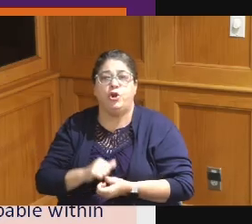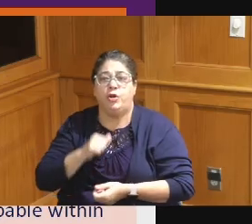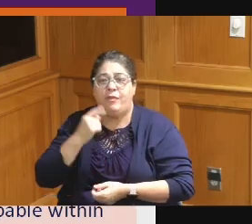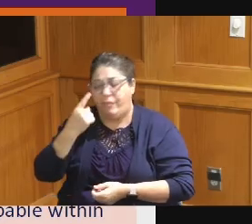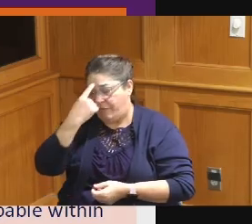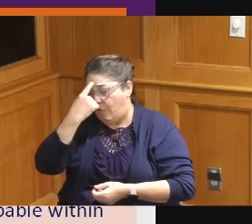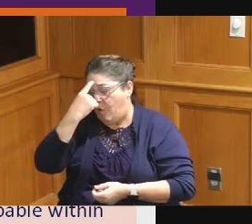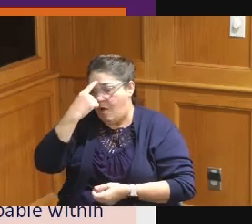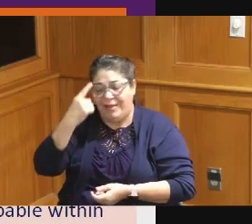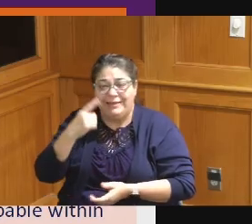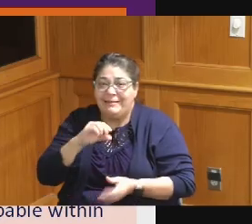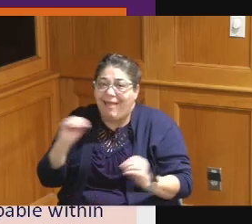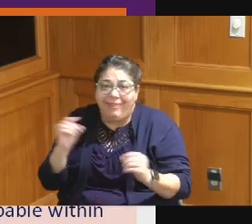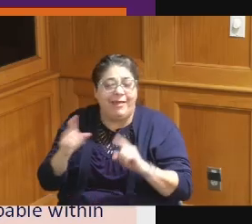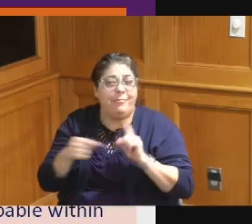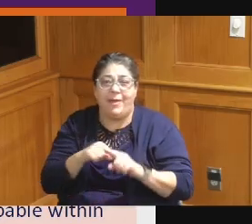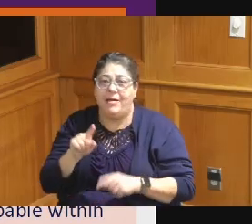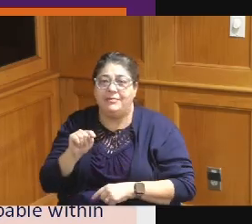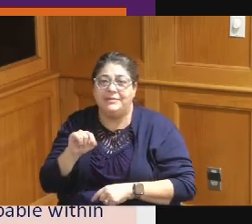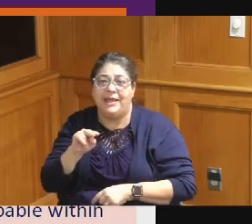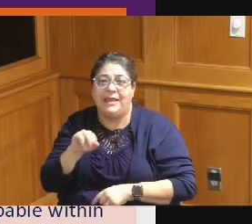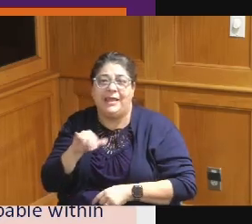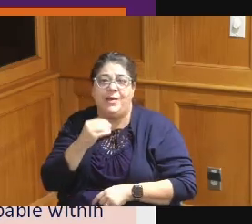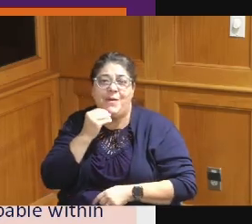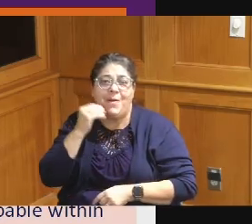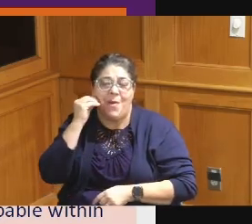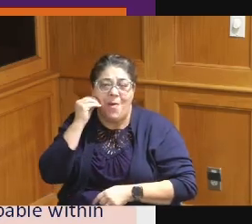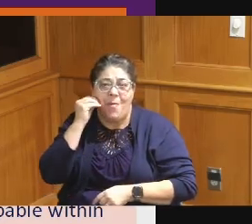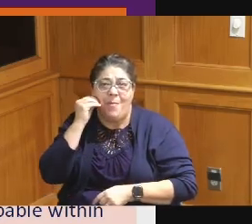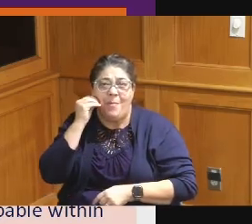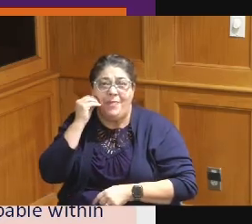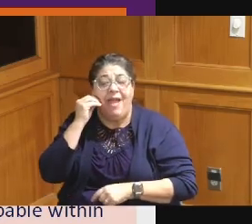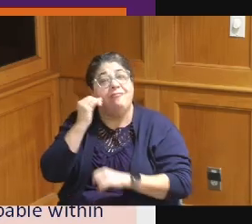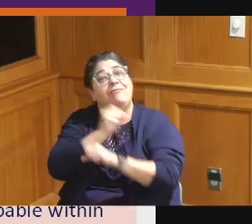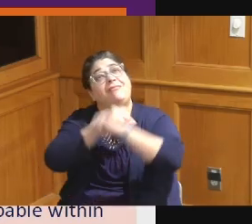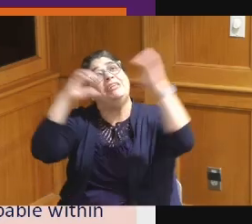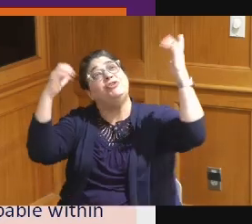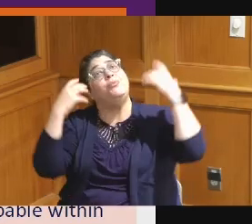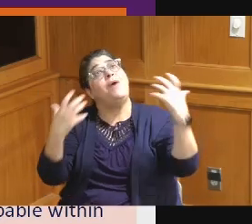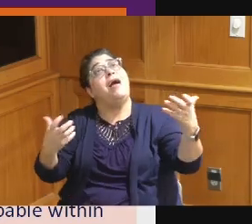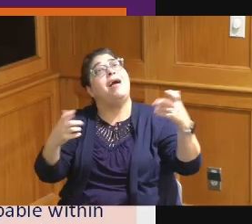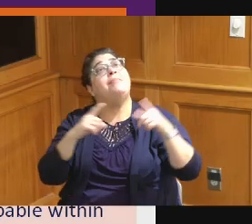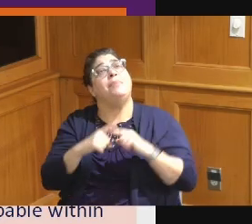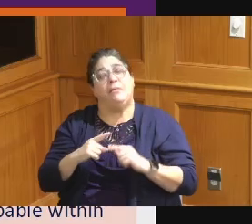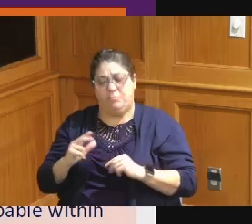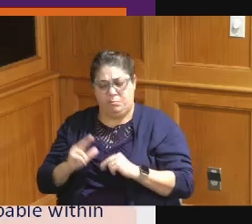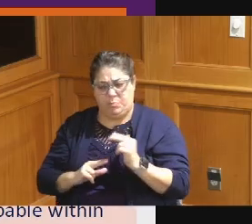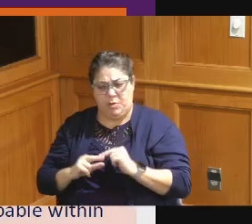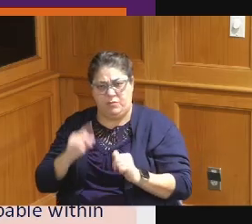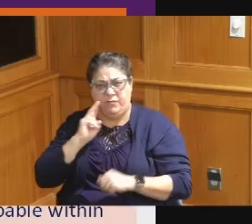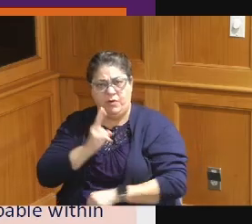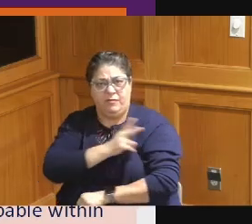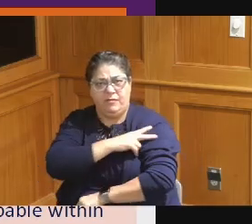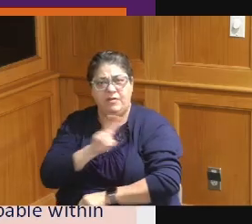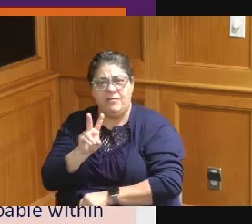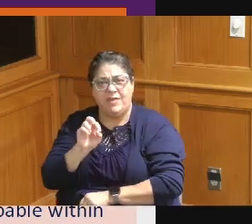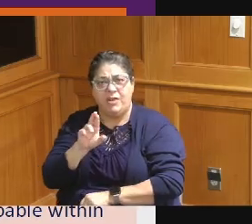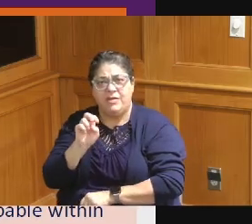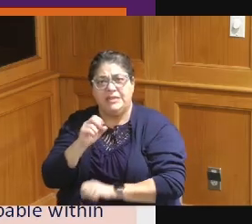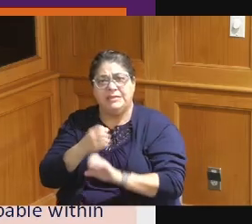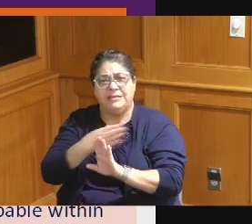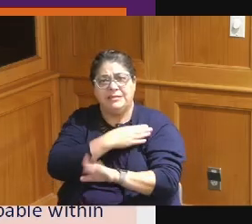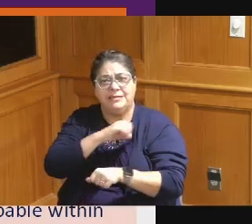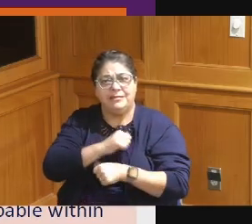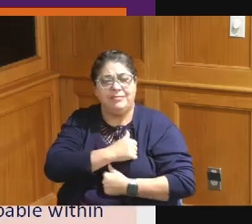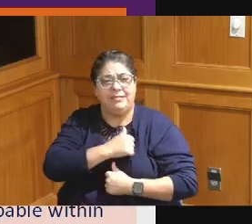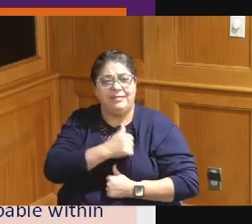radar right away. When they first thought of this, they had a vision, they had an idea of what they wanted to build for veterans, but some of these technical details are